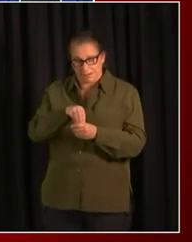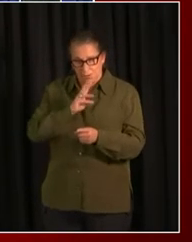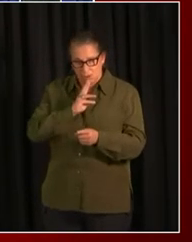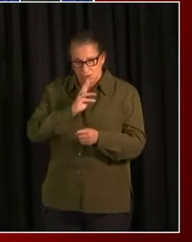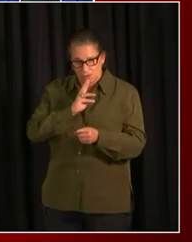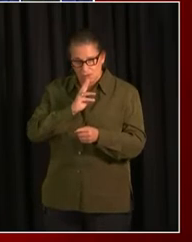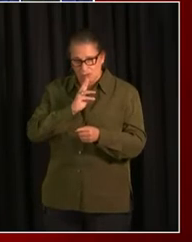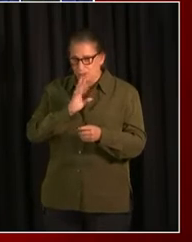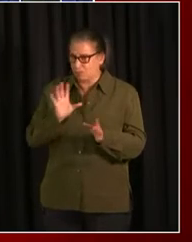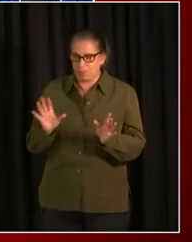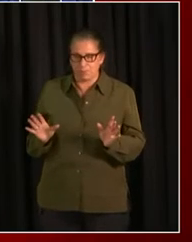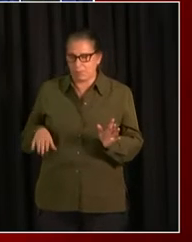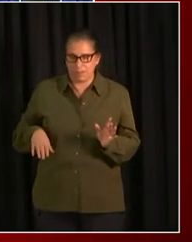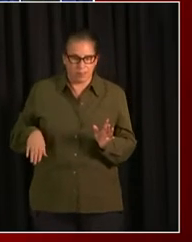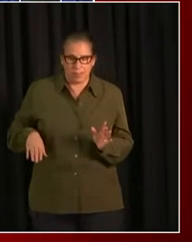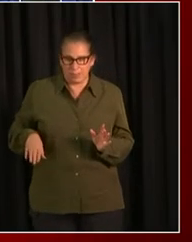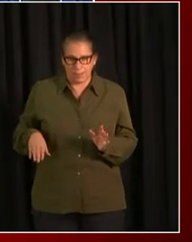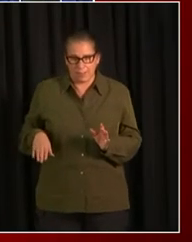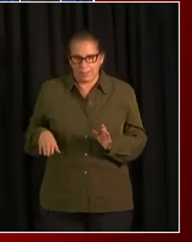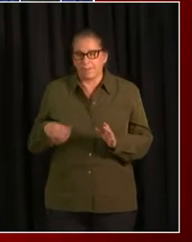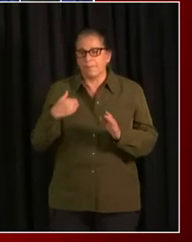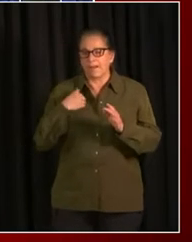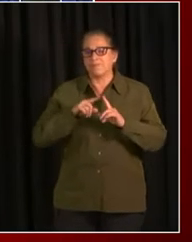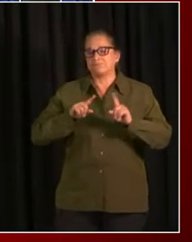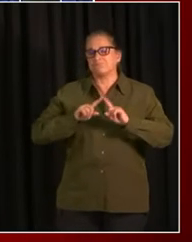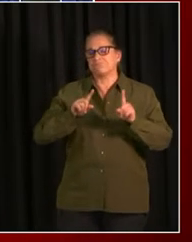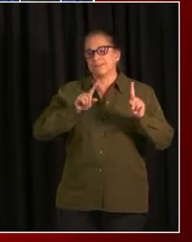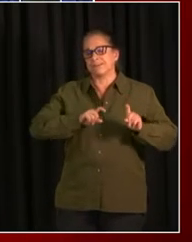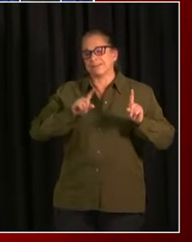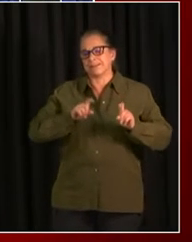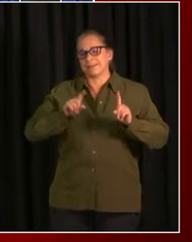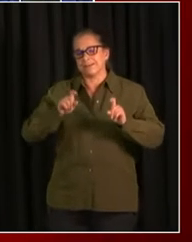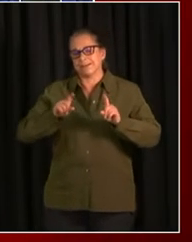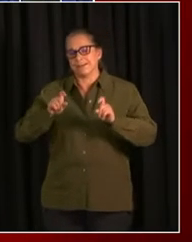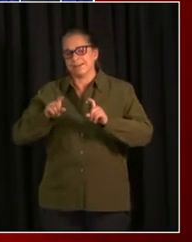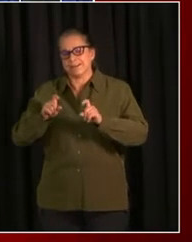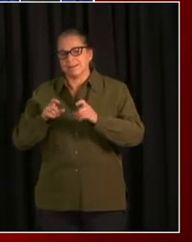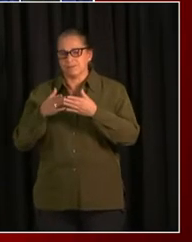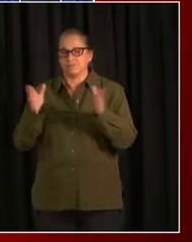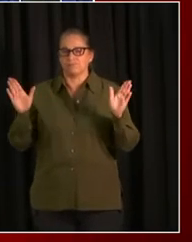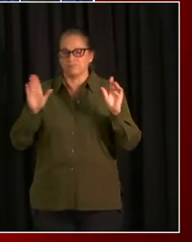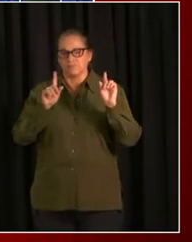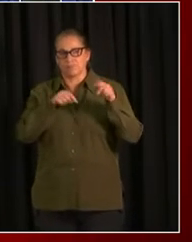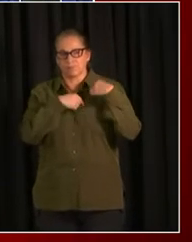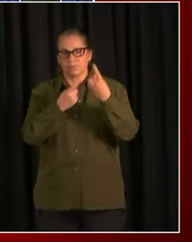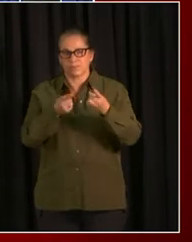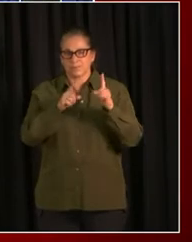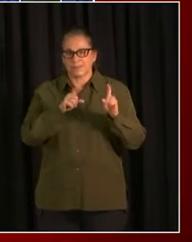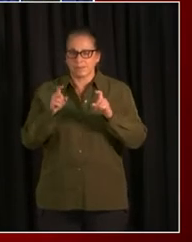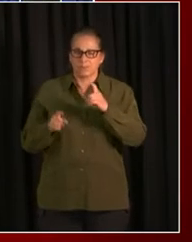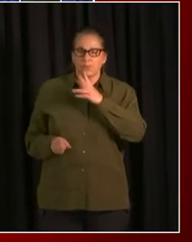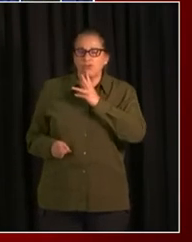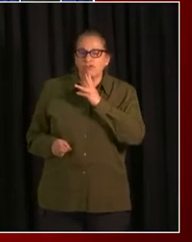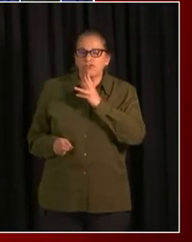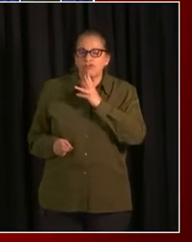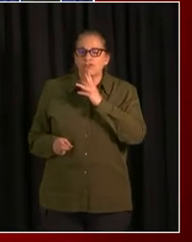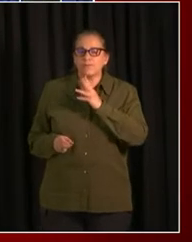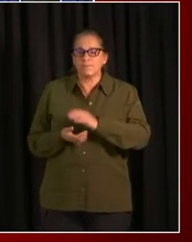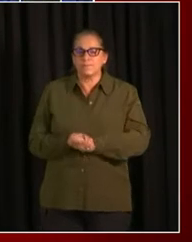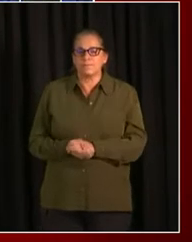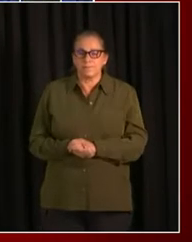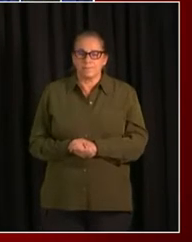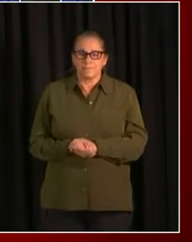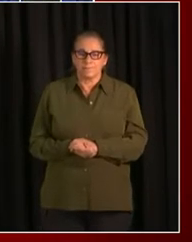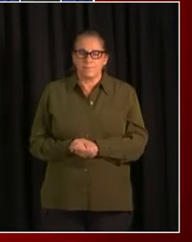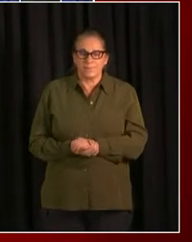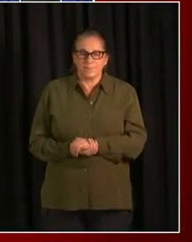good coverage with our testing. So we think with our surveillance data, we do have a good sense of what is going on in the district with